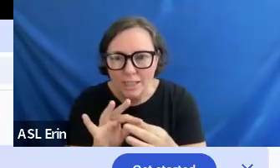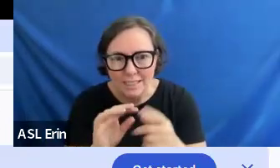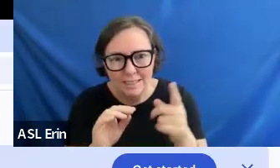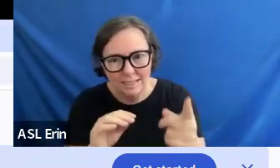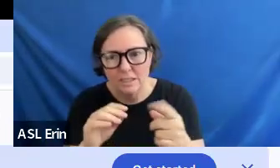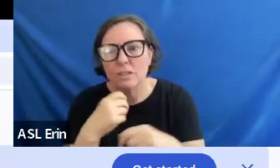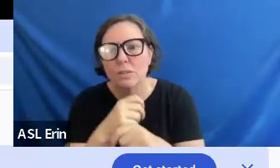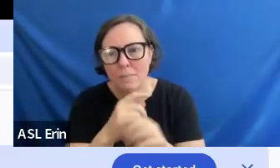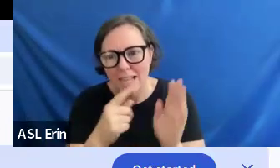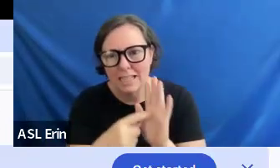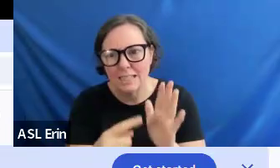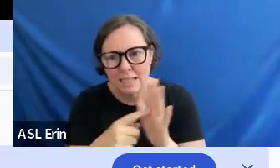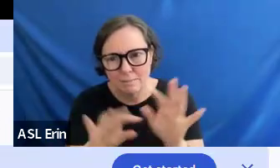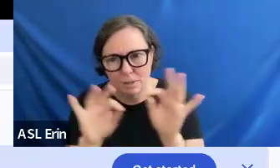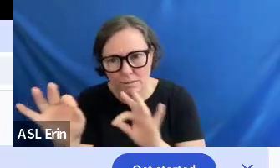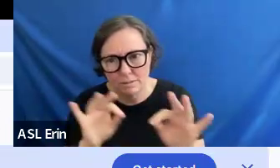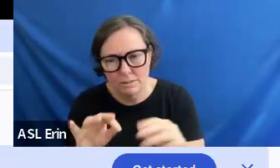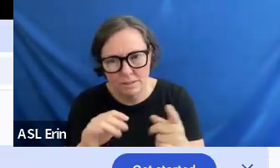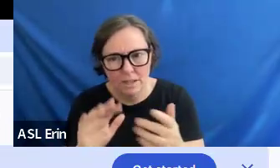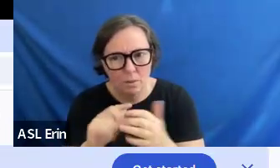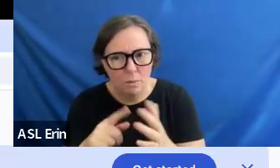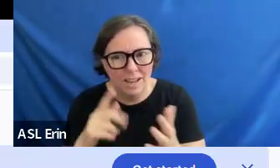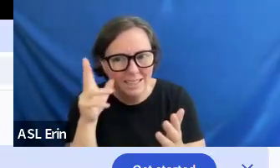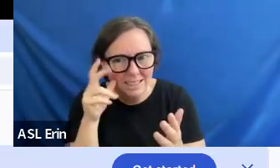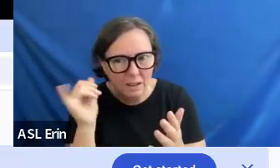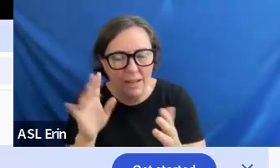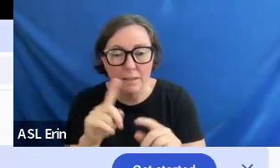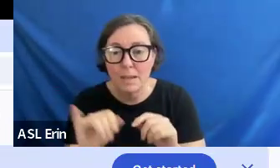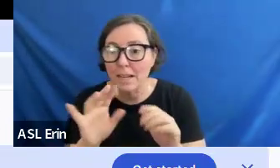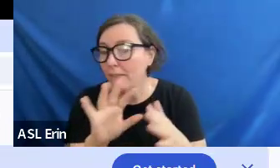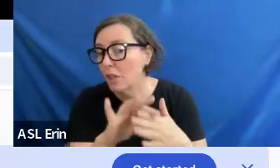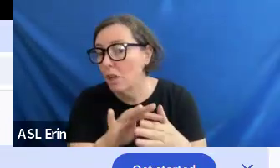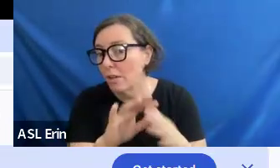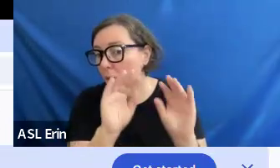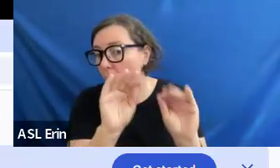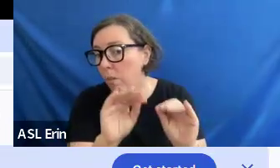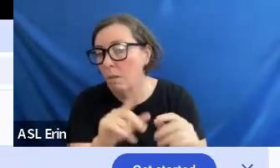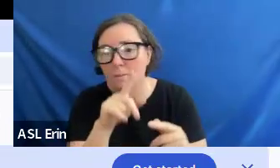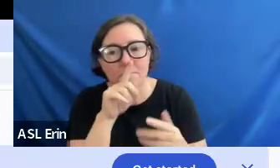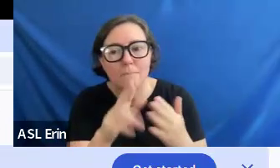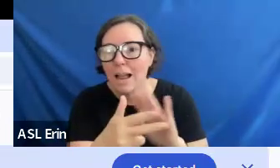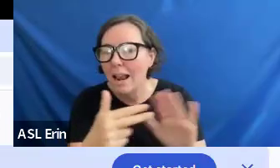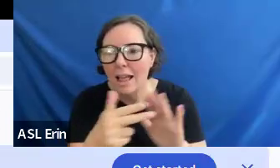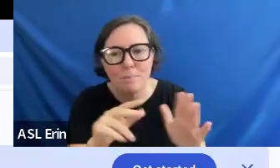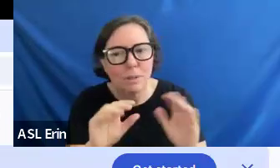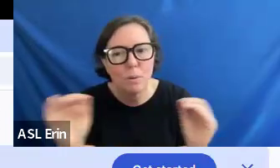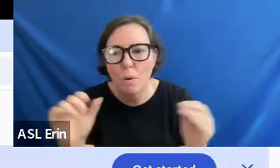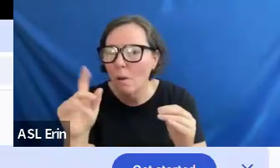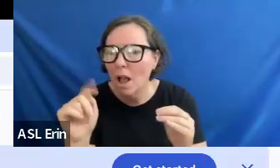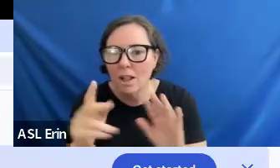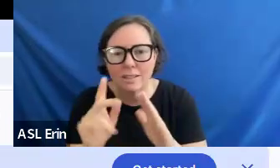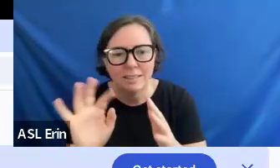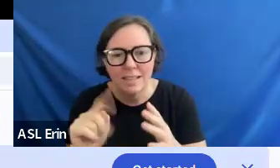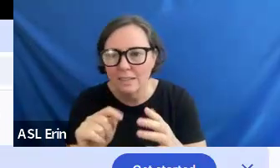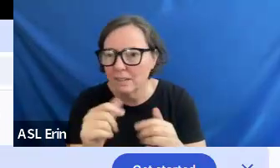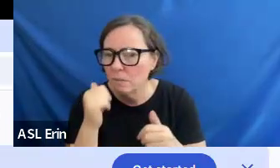example of just um, unlabeled content here that will make no sense From Sarah to Parker